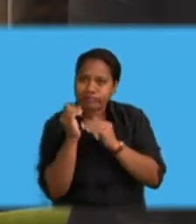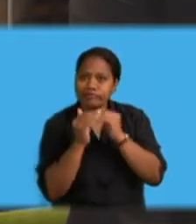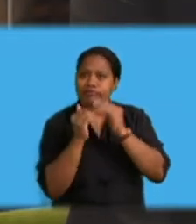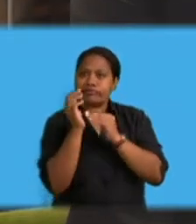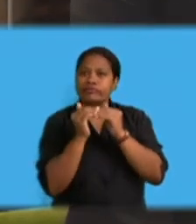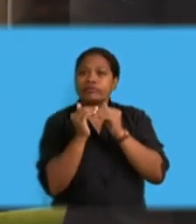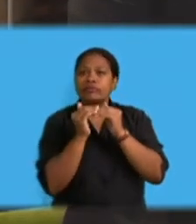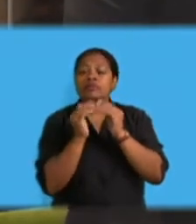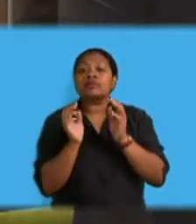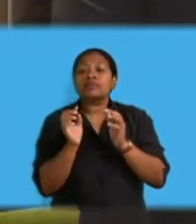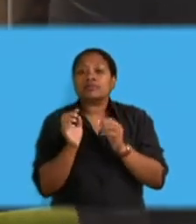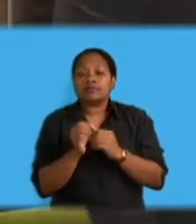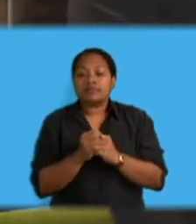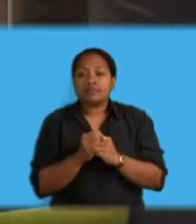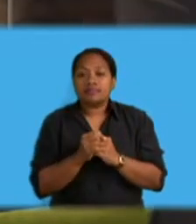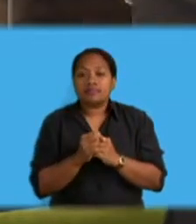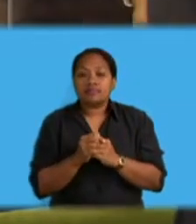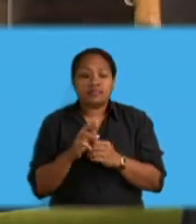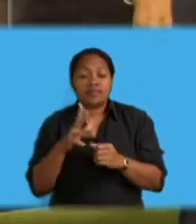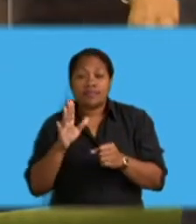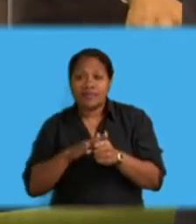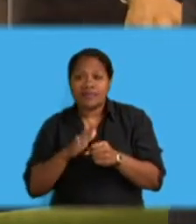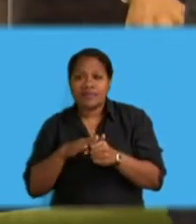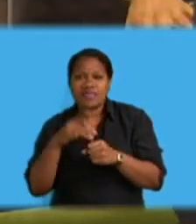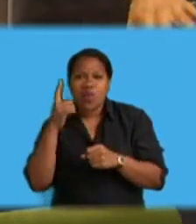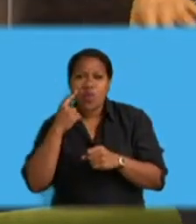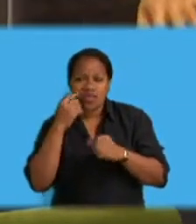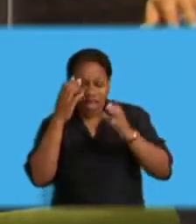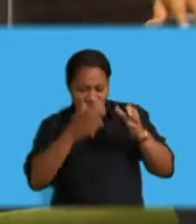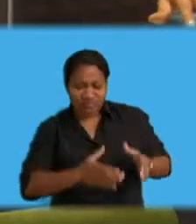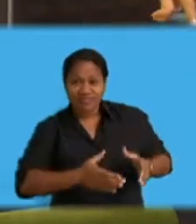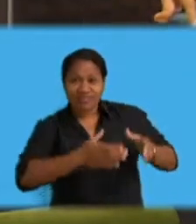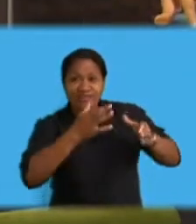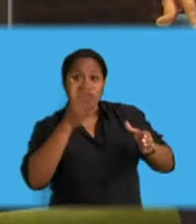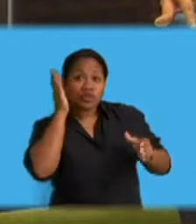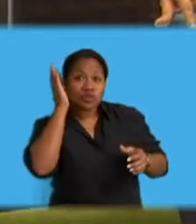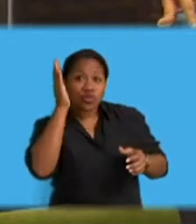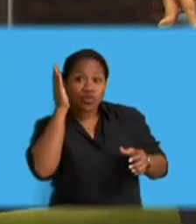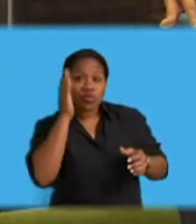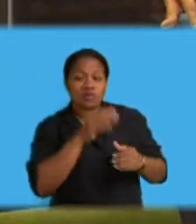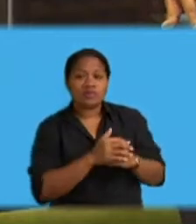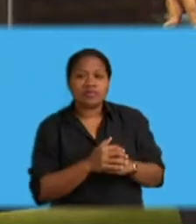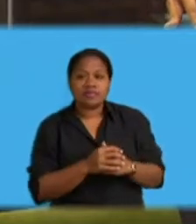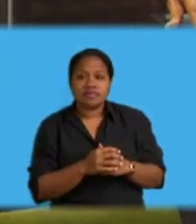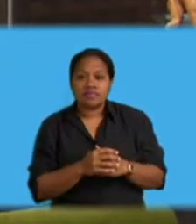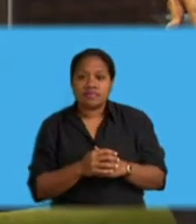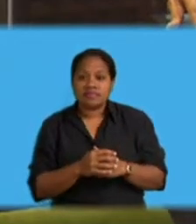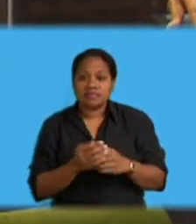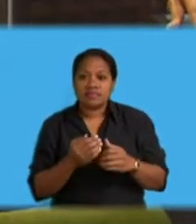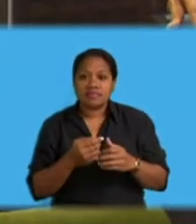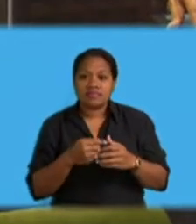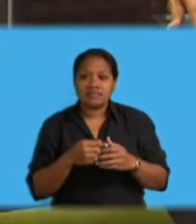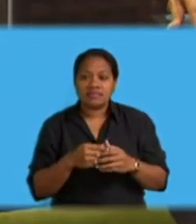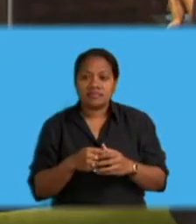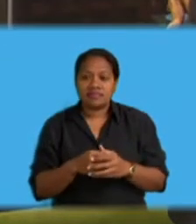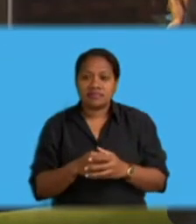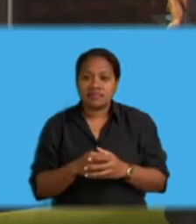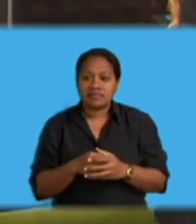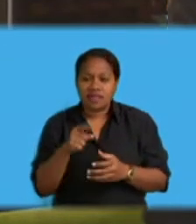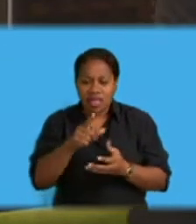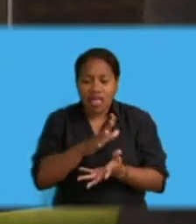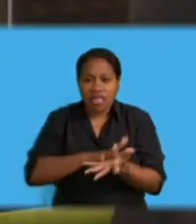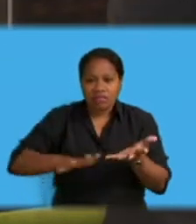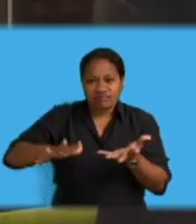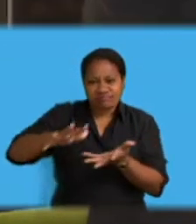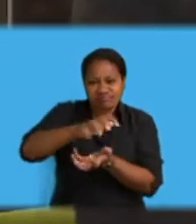ablution blocks and water storage facilities for schools located in the sugarcane belt that were damaged by TC Winston. The